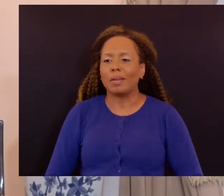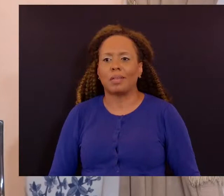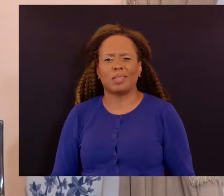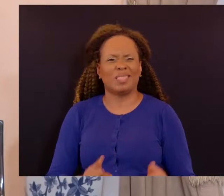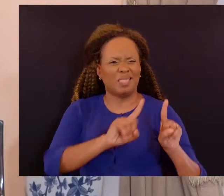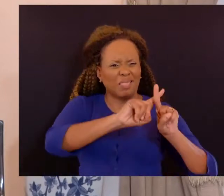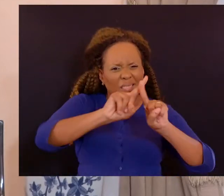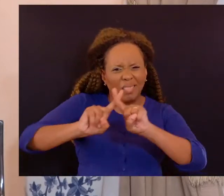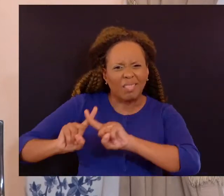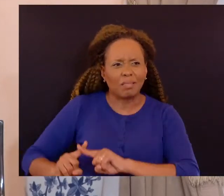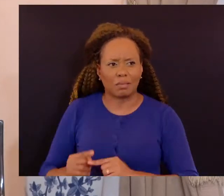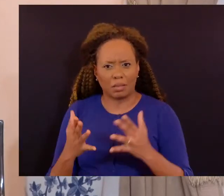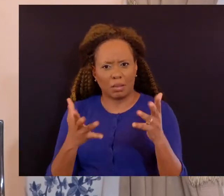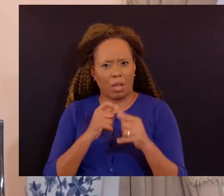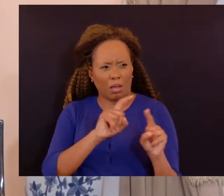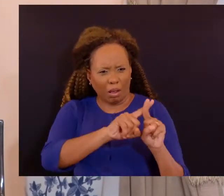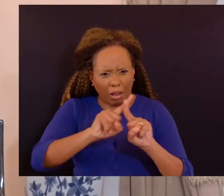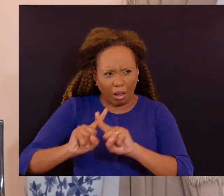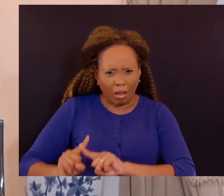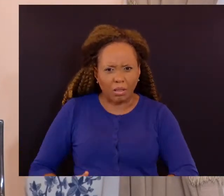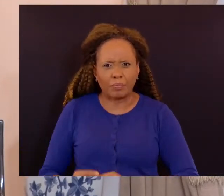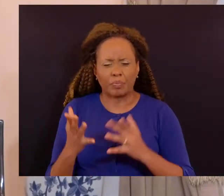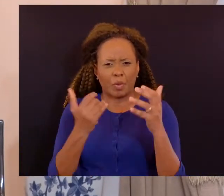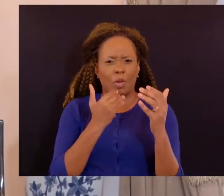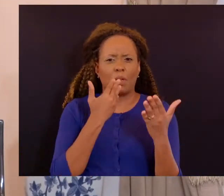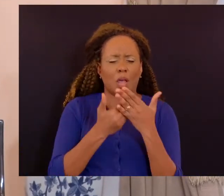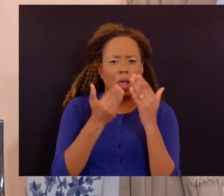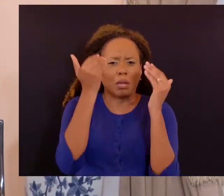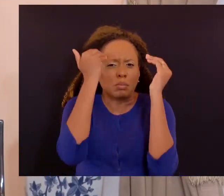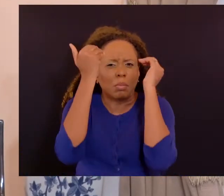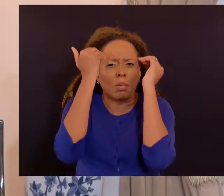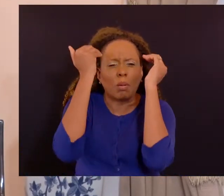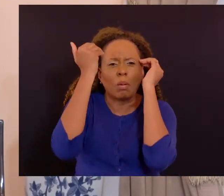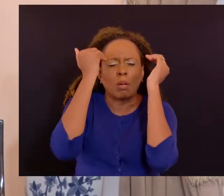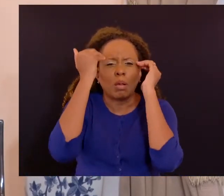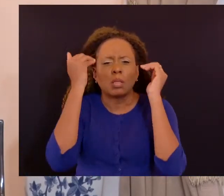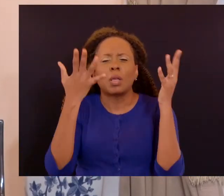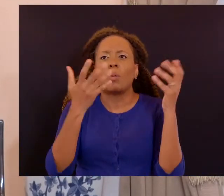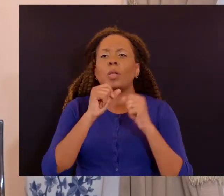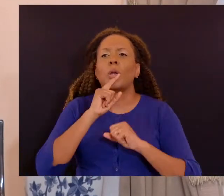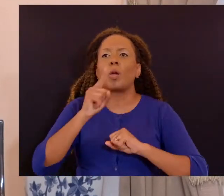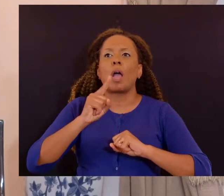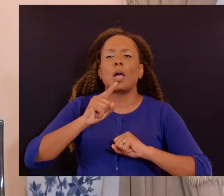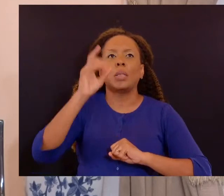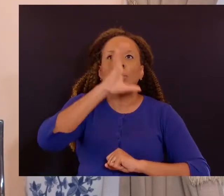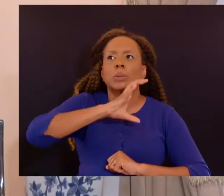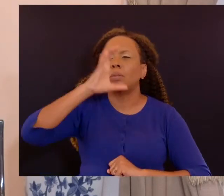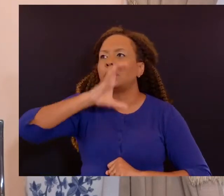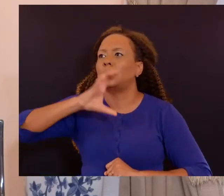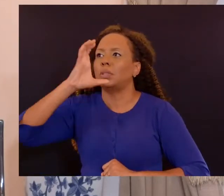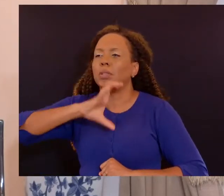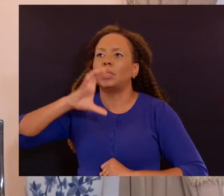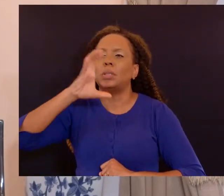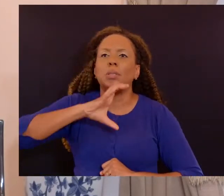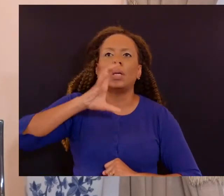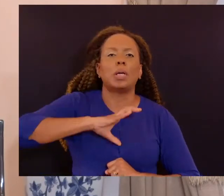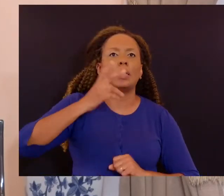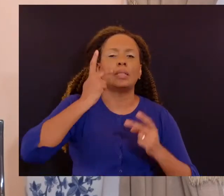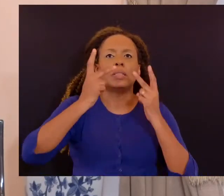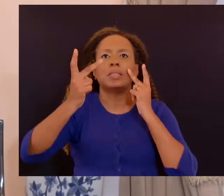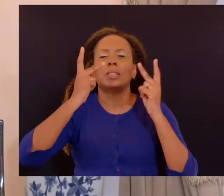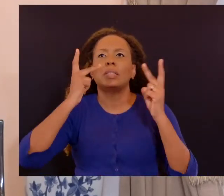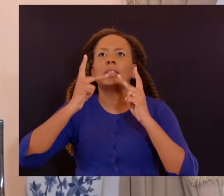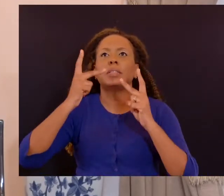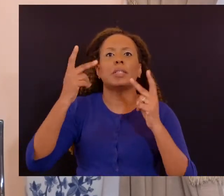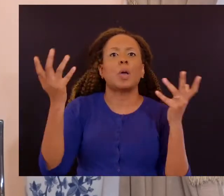basic understanding and knowledge content and wanting to explore is something that we have to reverse. We have to put that